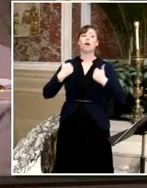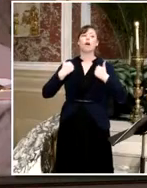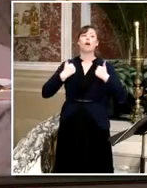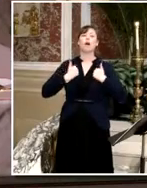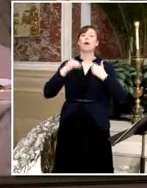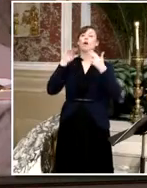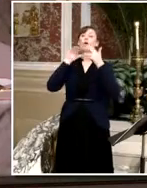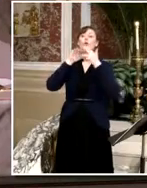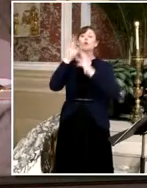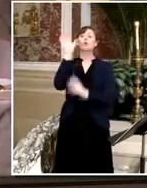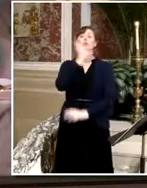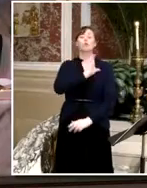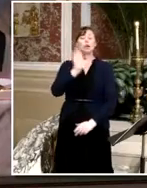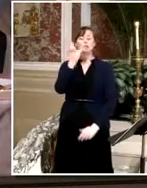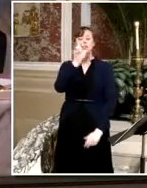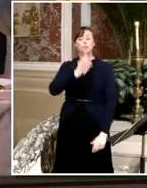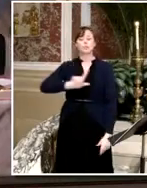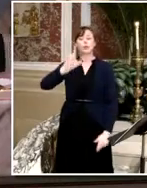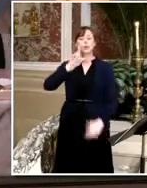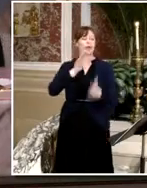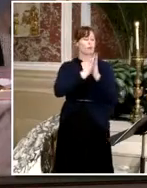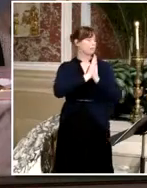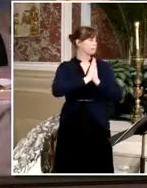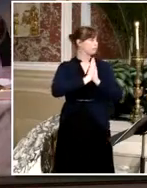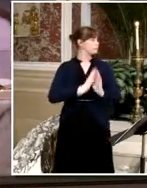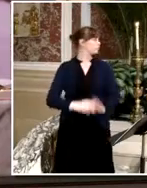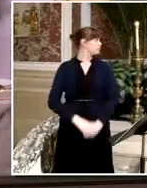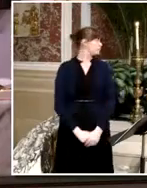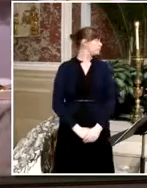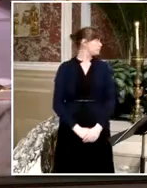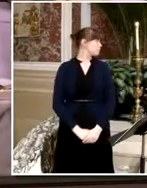through Christ our Lord. Amen.